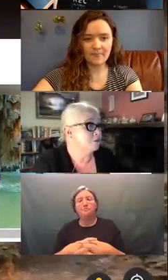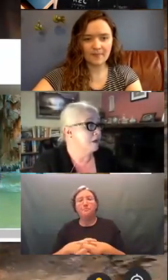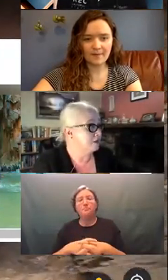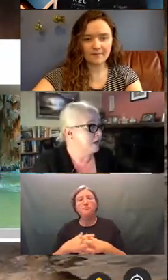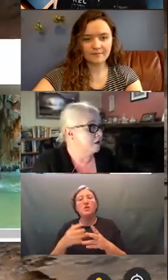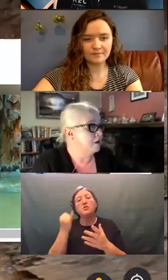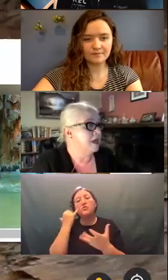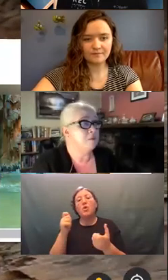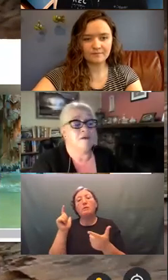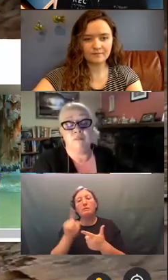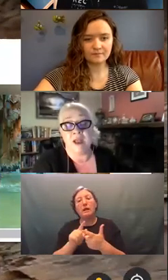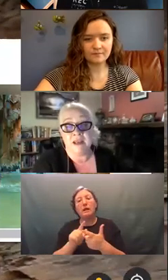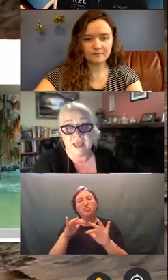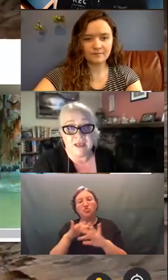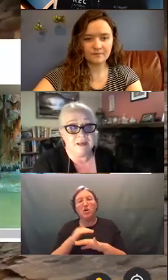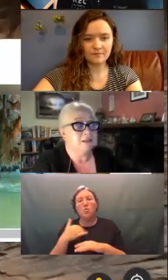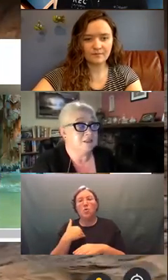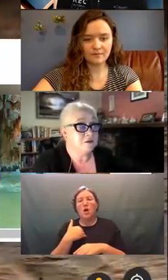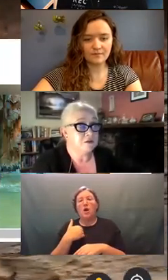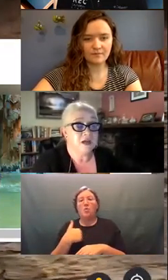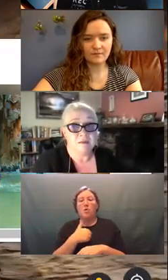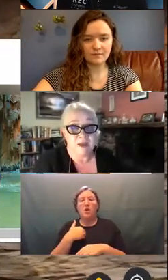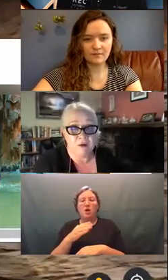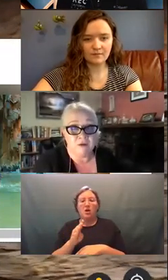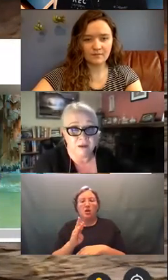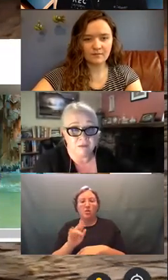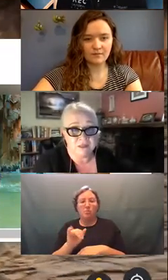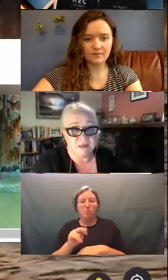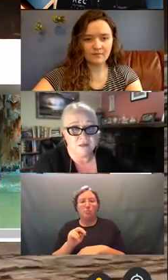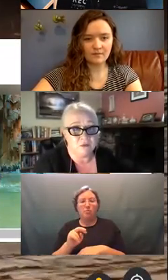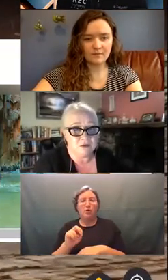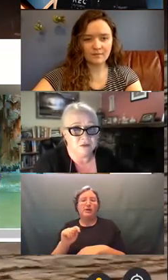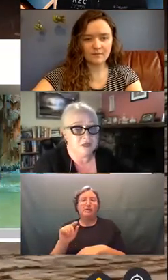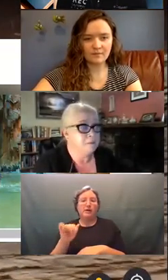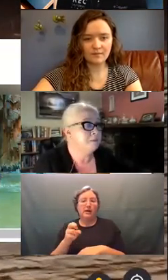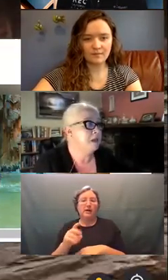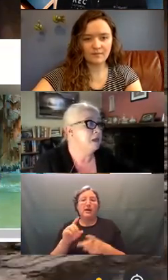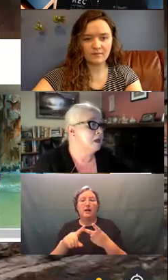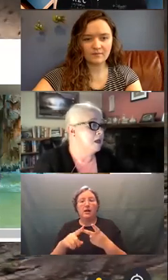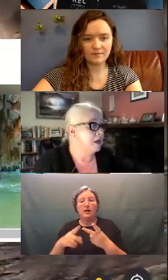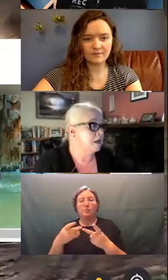less crowded area, we have Bryan Head in southern Utah and Powder Mountain in northern Utah.